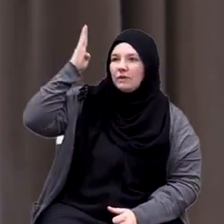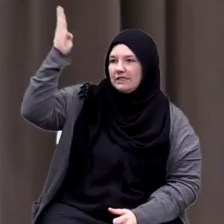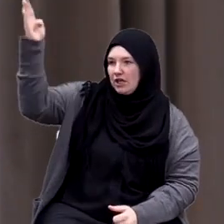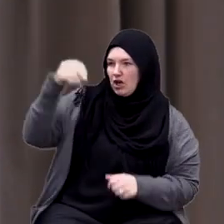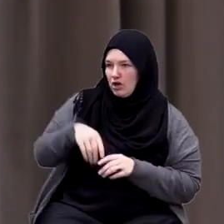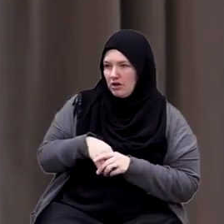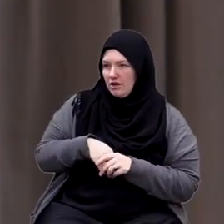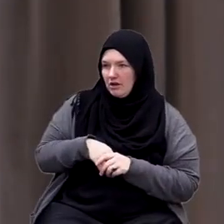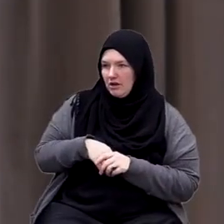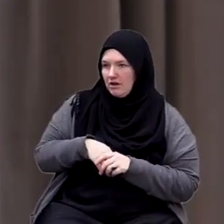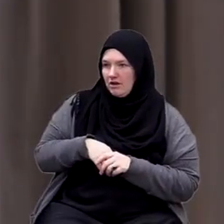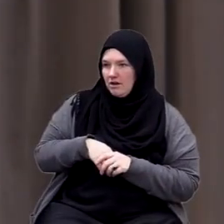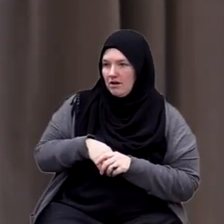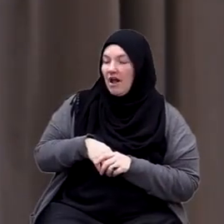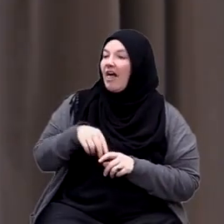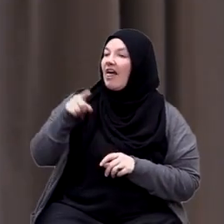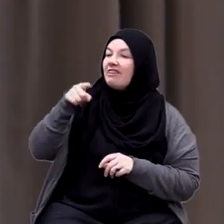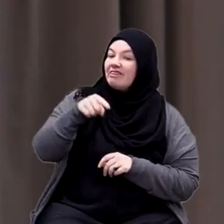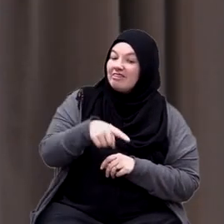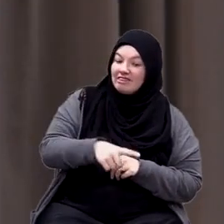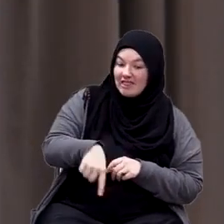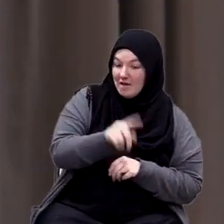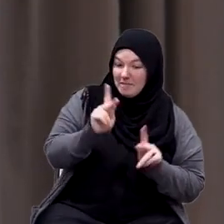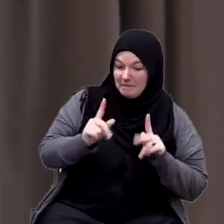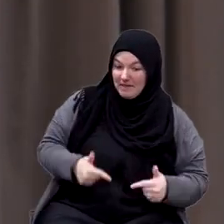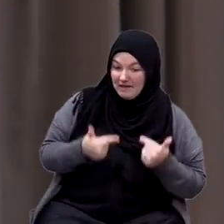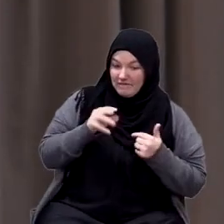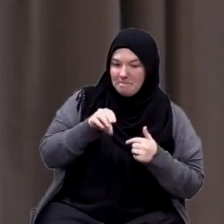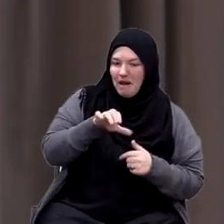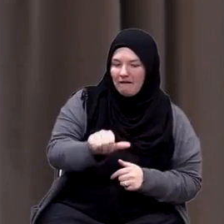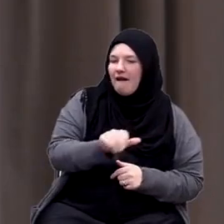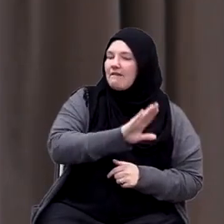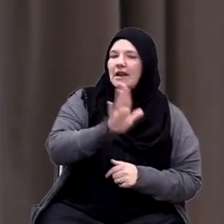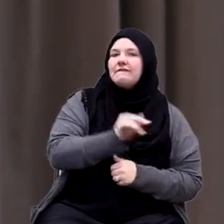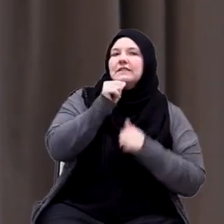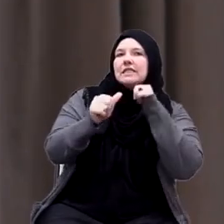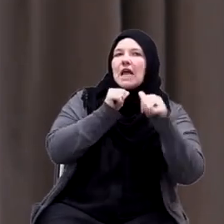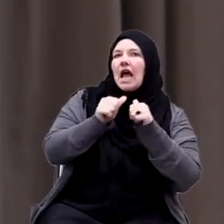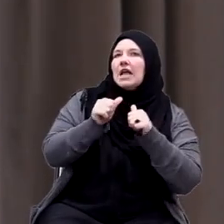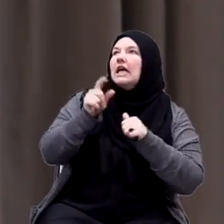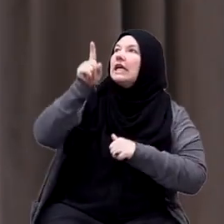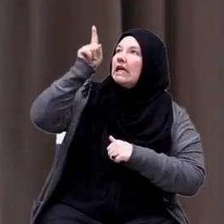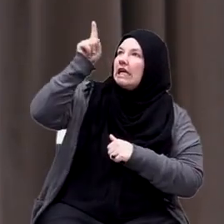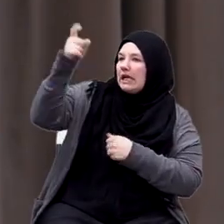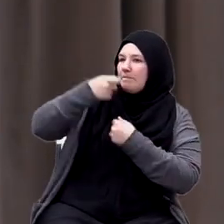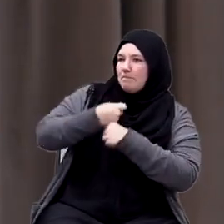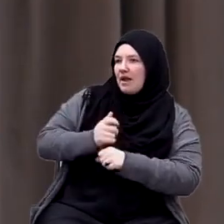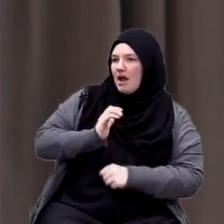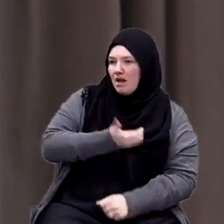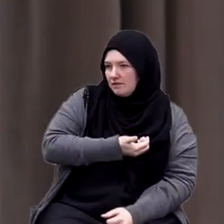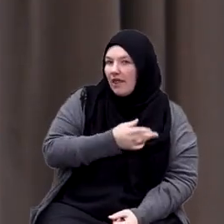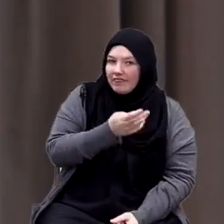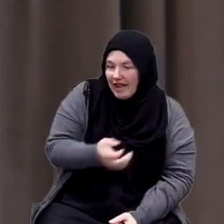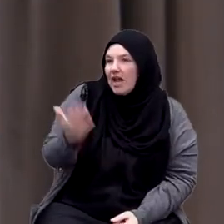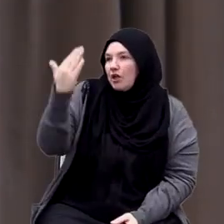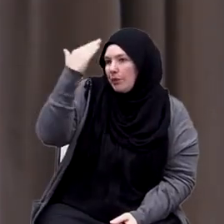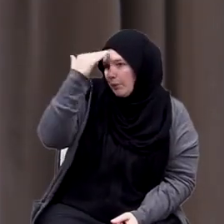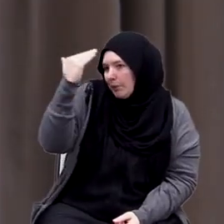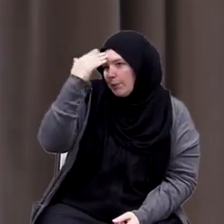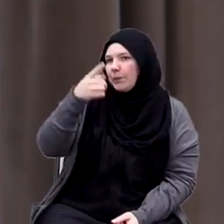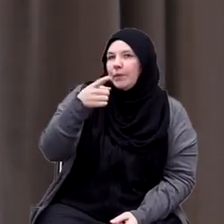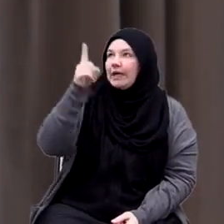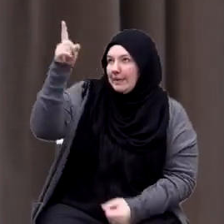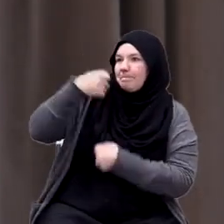Allah nor did they deny that He is their own creator, the one who created